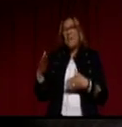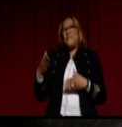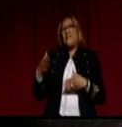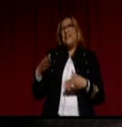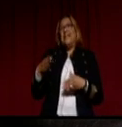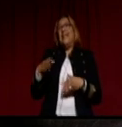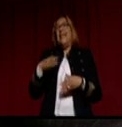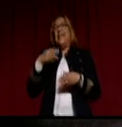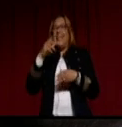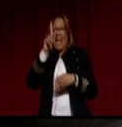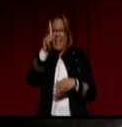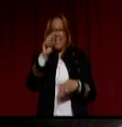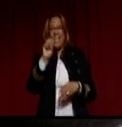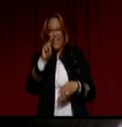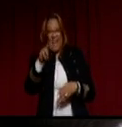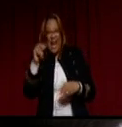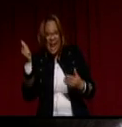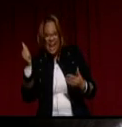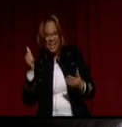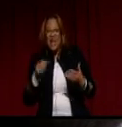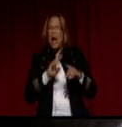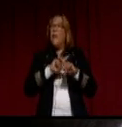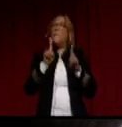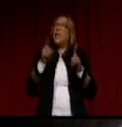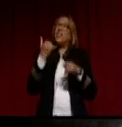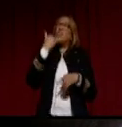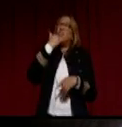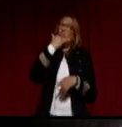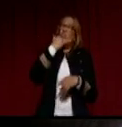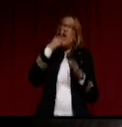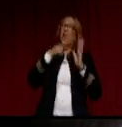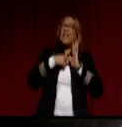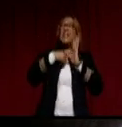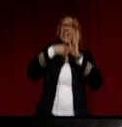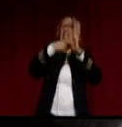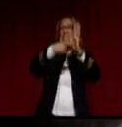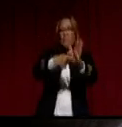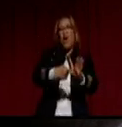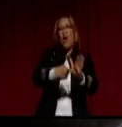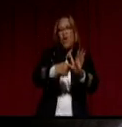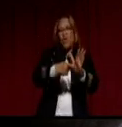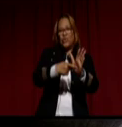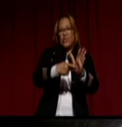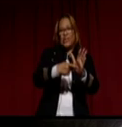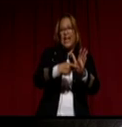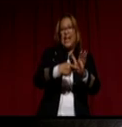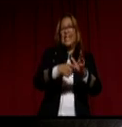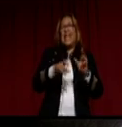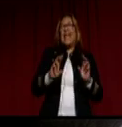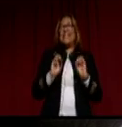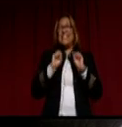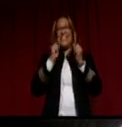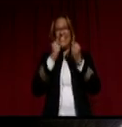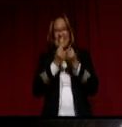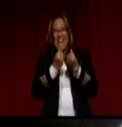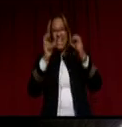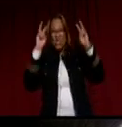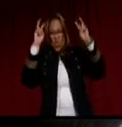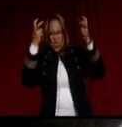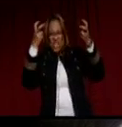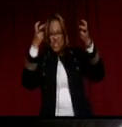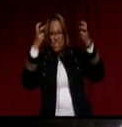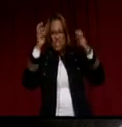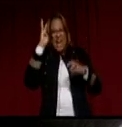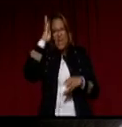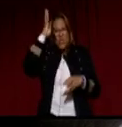black people. Mm-hmm. But what is wrong is this has exposed a lot of societal issues that